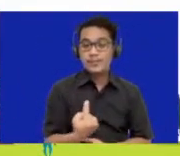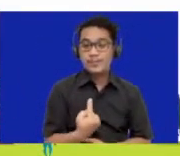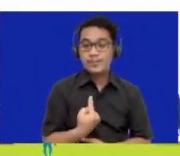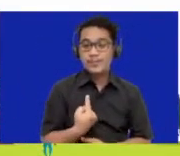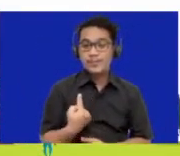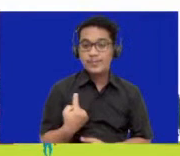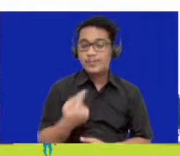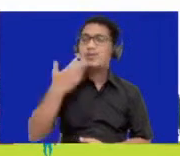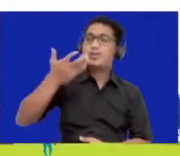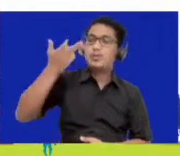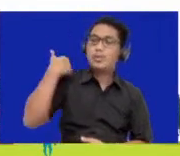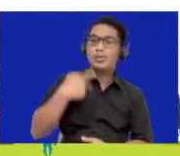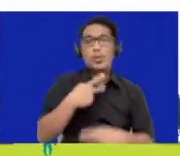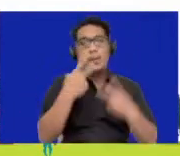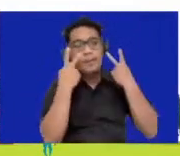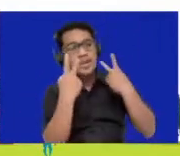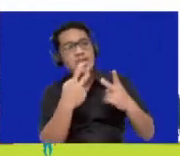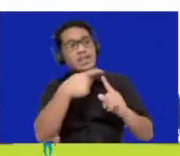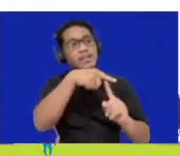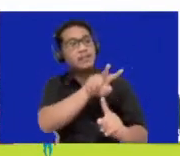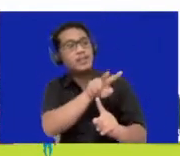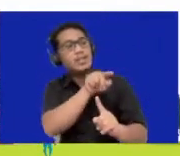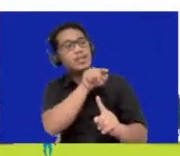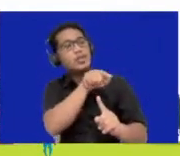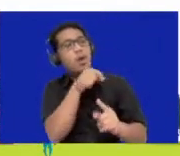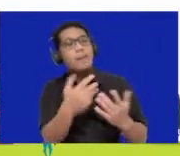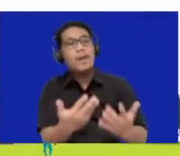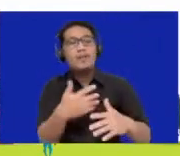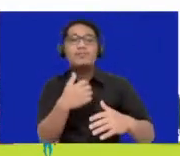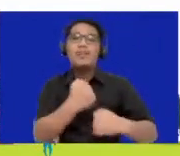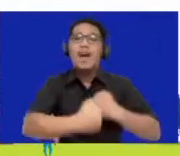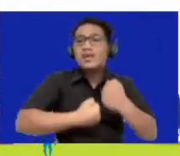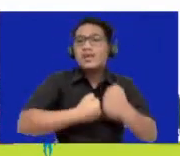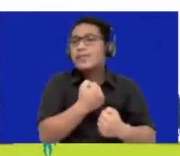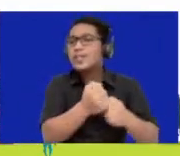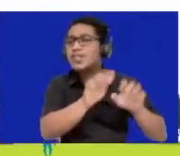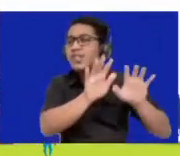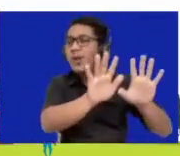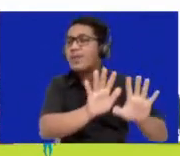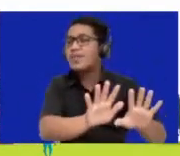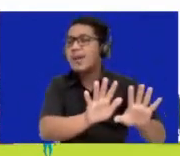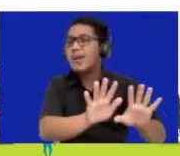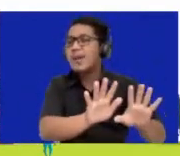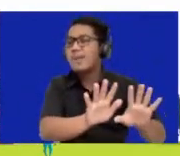I remember seeing on this black and white screen people